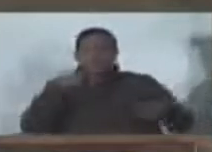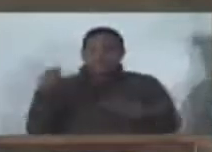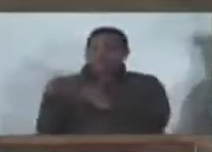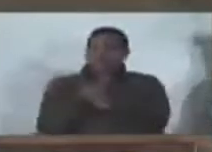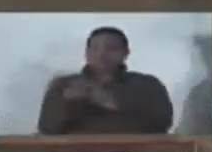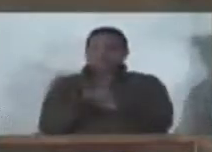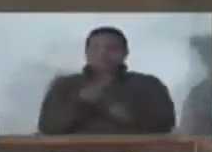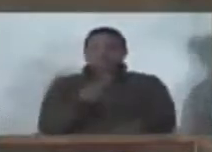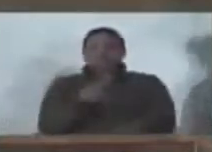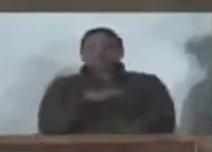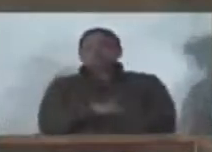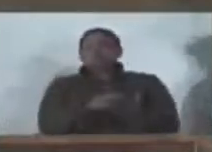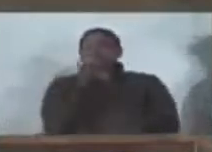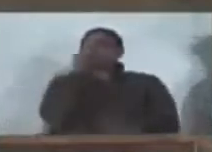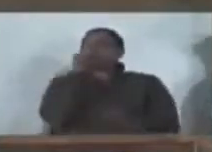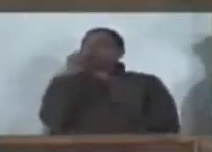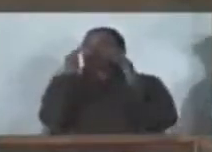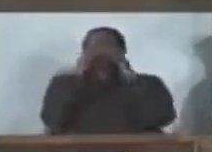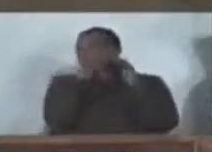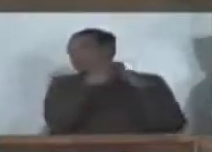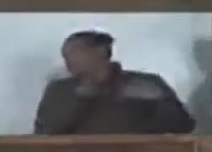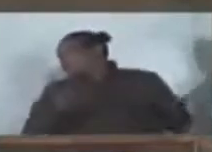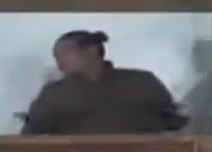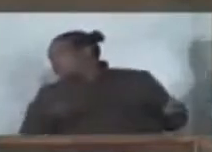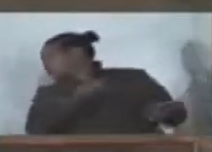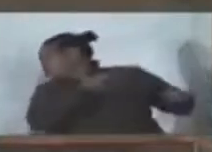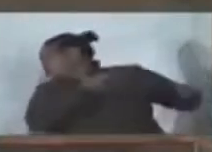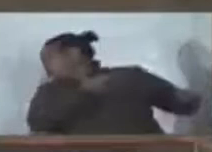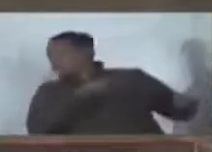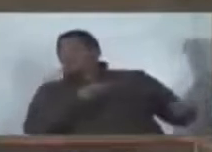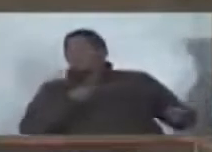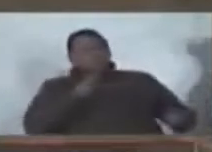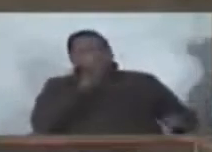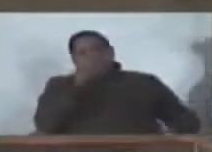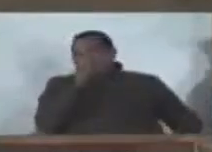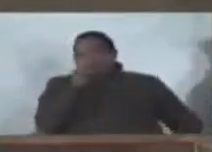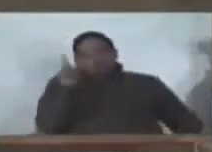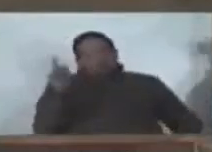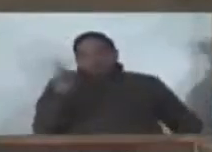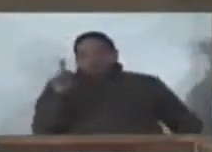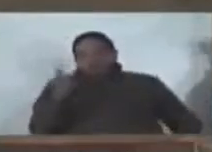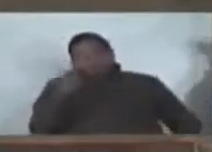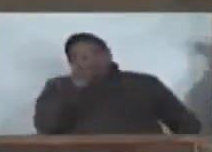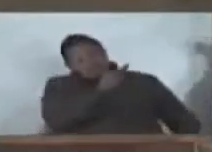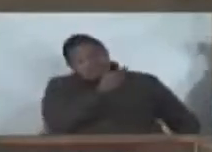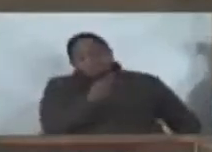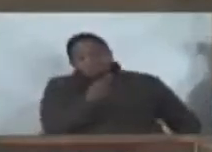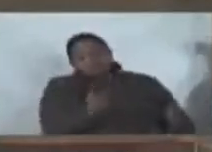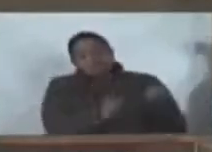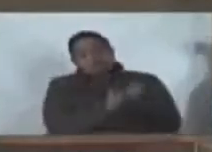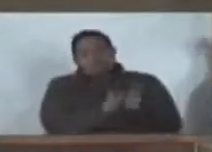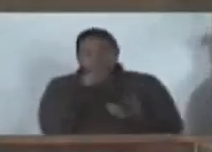matter, Mr. Speaker. Colleagues, domestic violence is not a private matter. It involves all of us, and